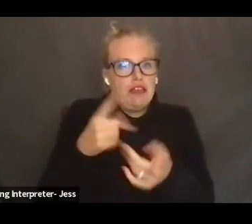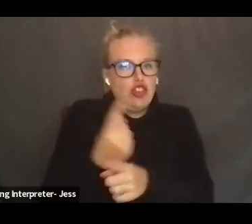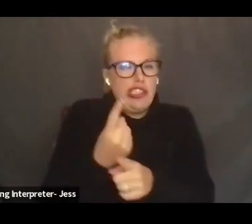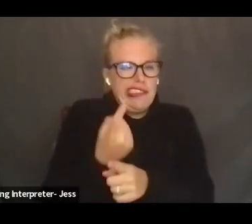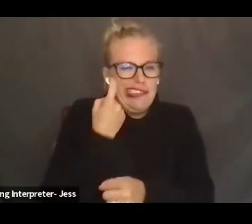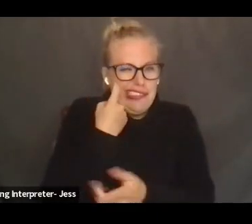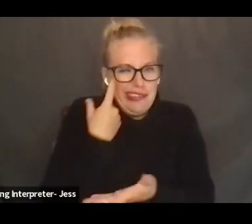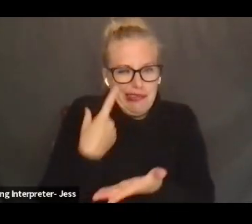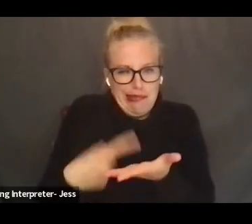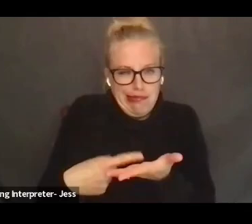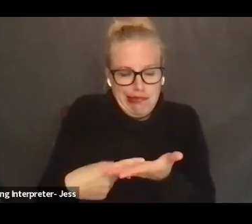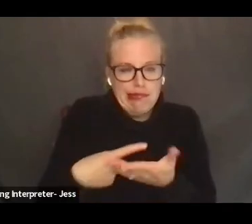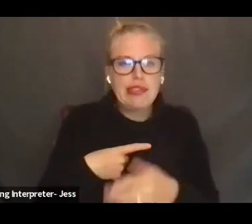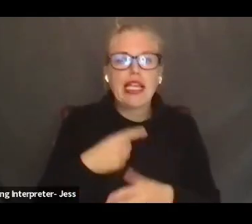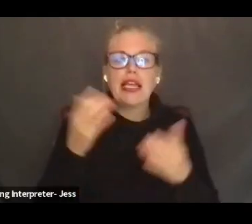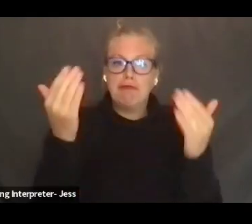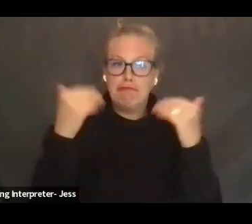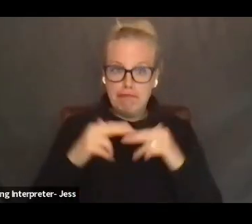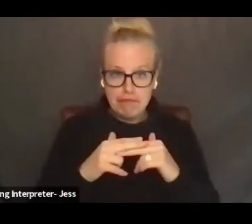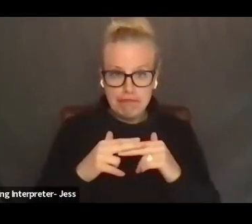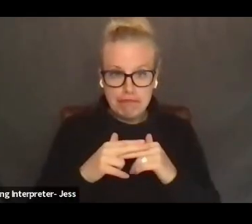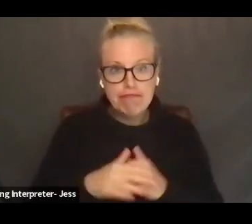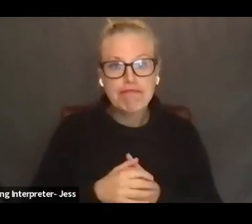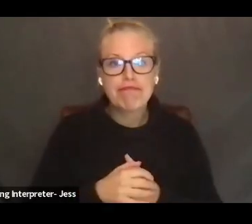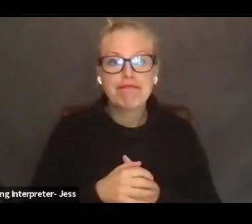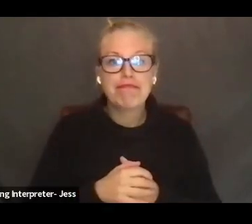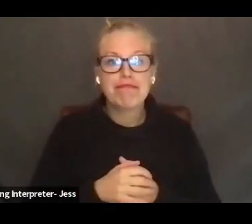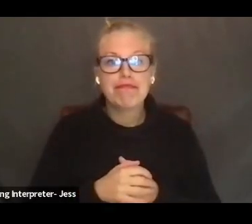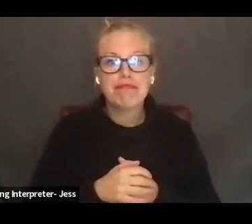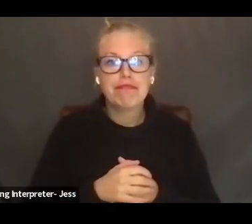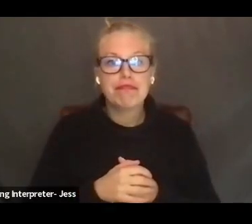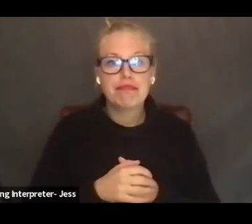already. So let's go to the next slide.